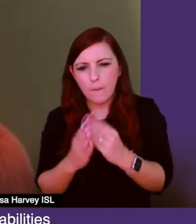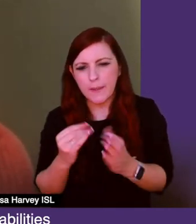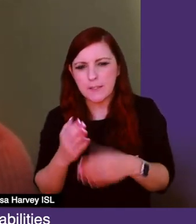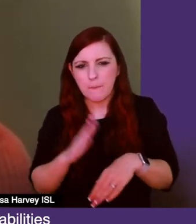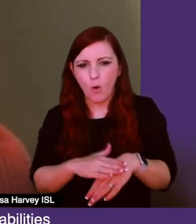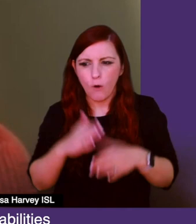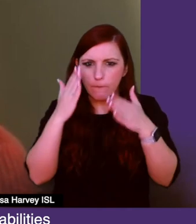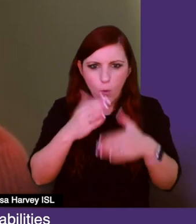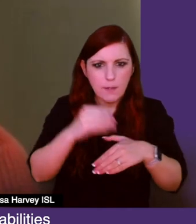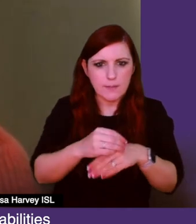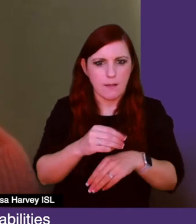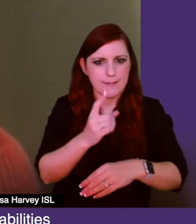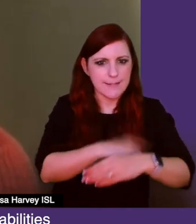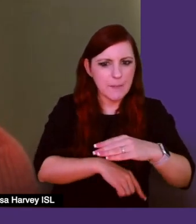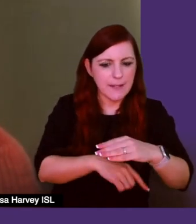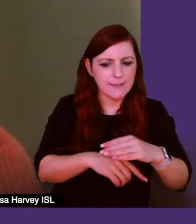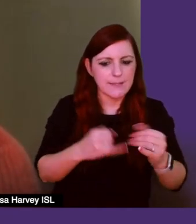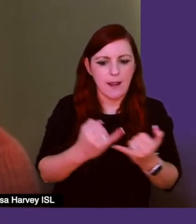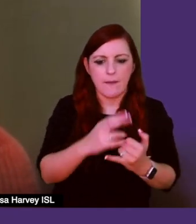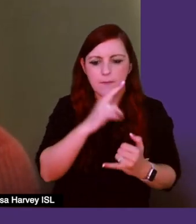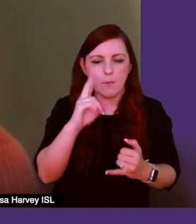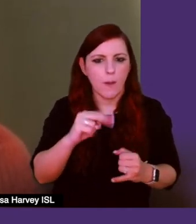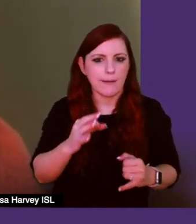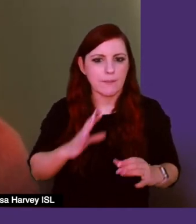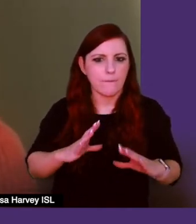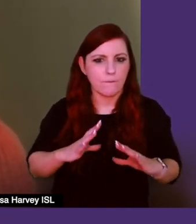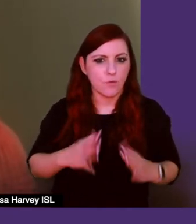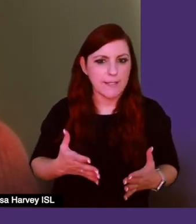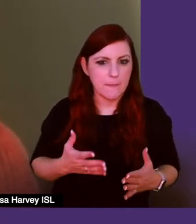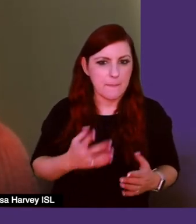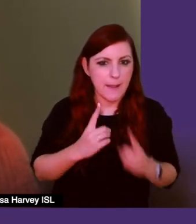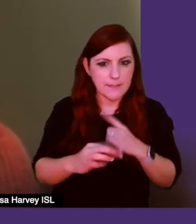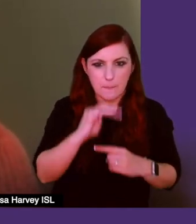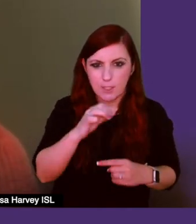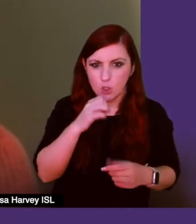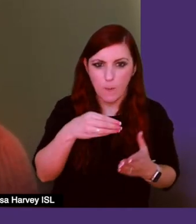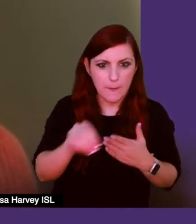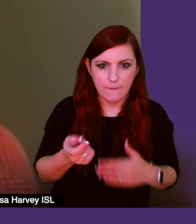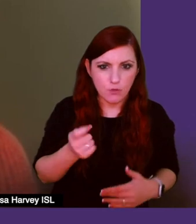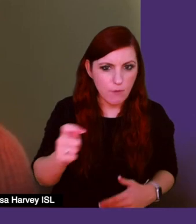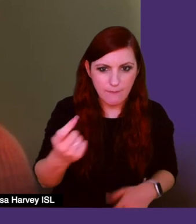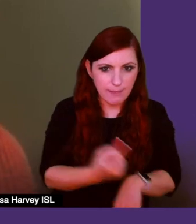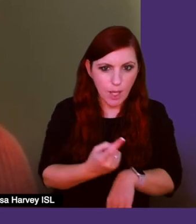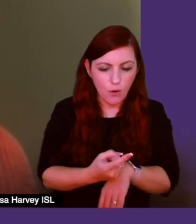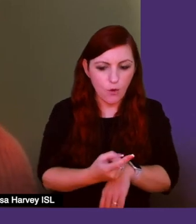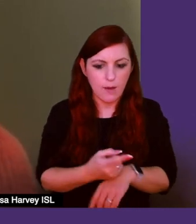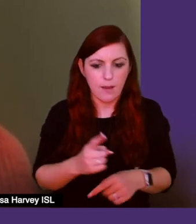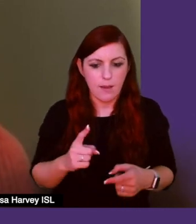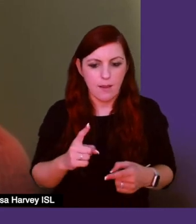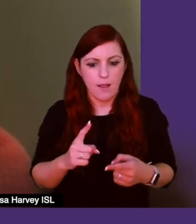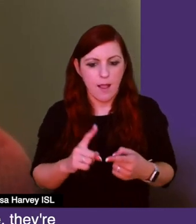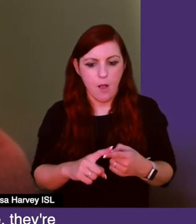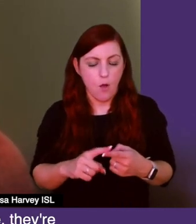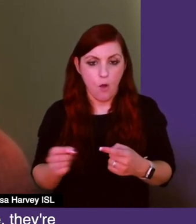are more geared towards those with disabilities. For example, you can get a freedom pass, which means you don't pay for any travel over there